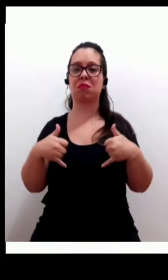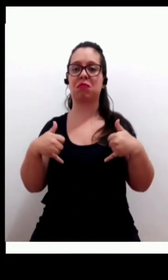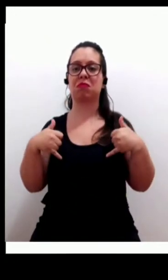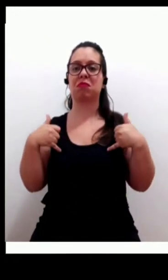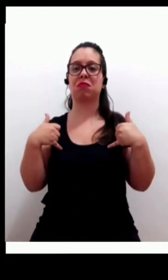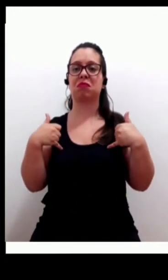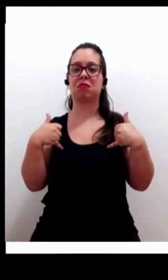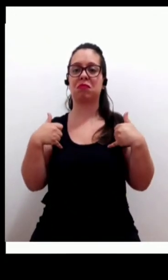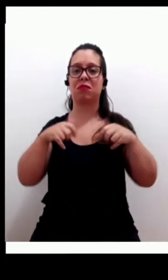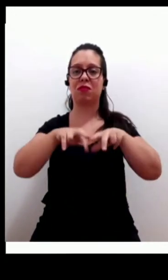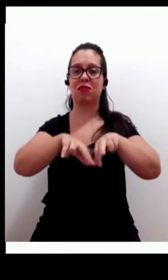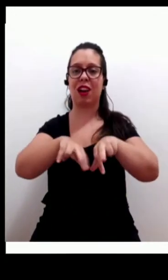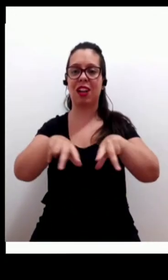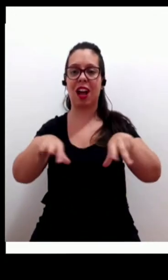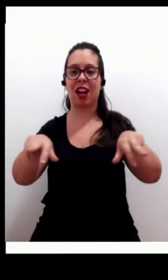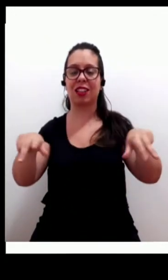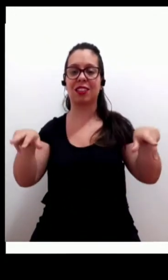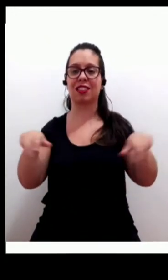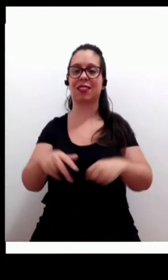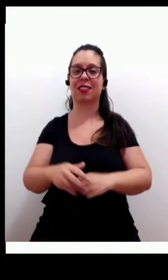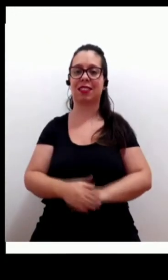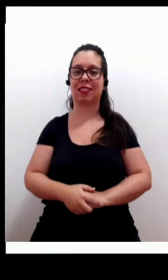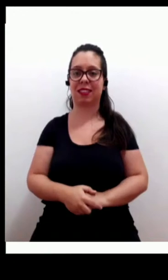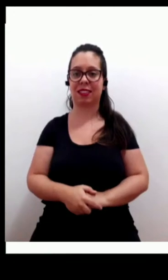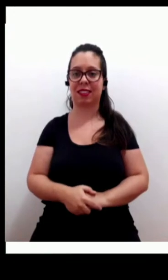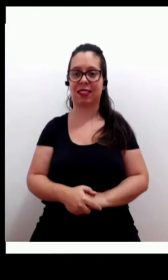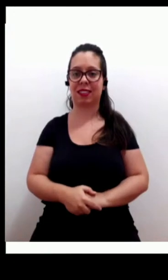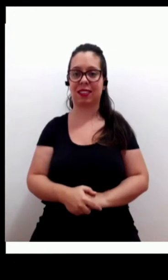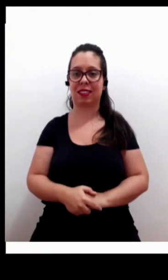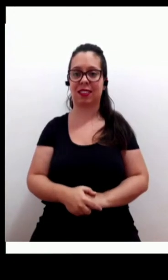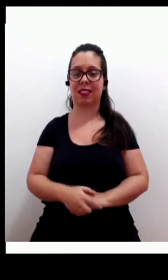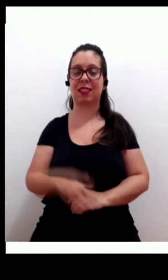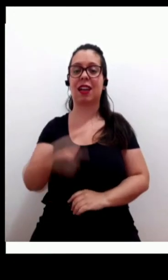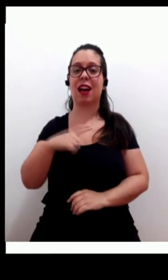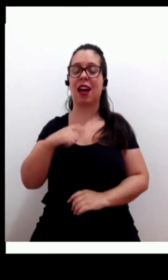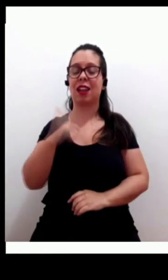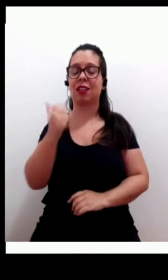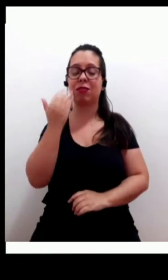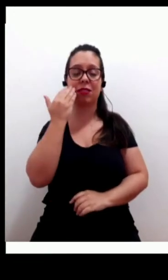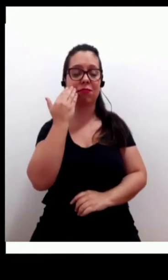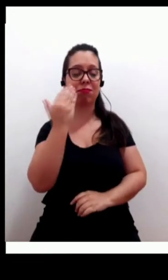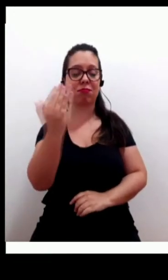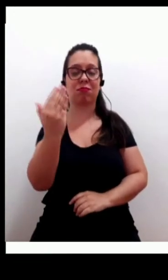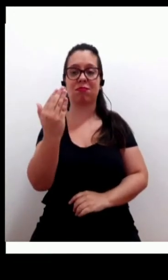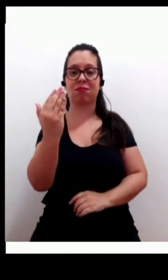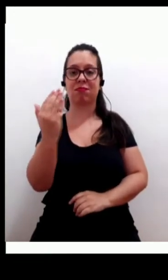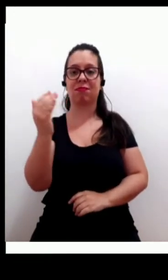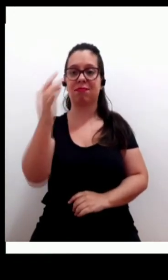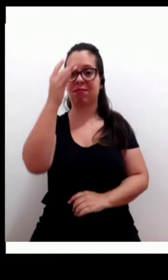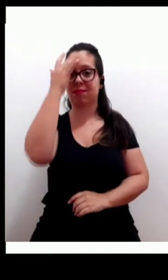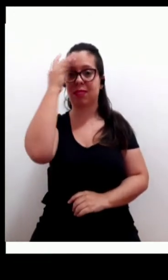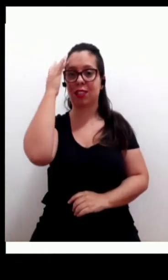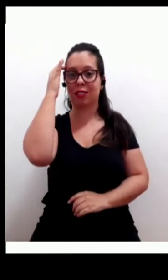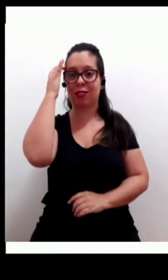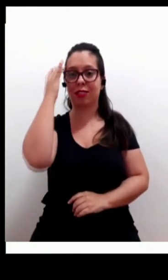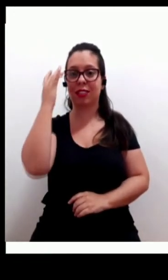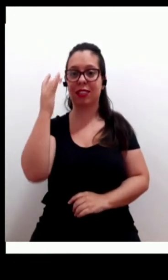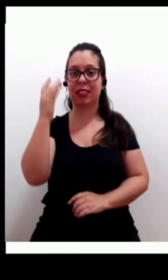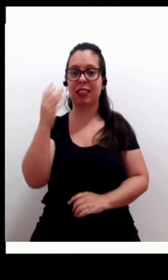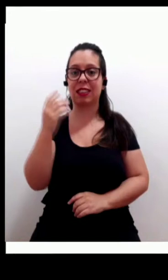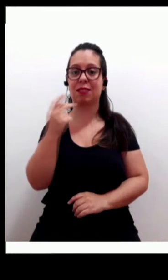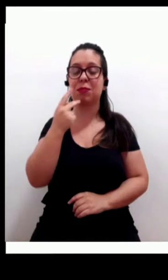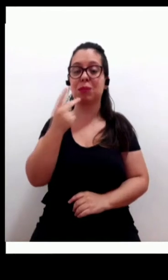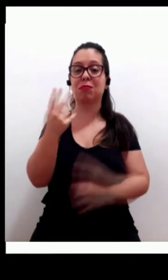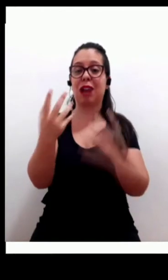youth. Finance means in front of. If somebody's sitting for Nancy, they're sitting over there just facing me. The men